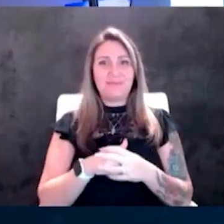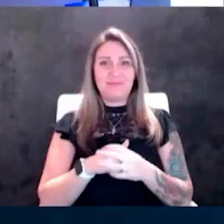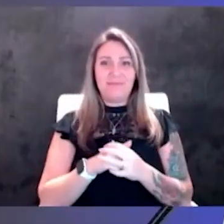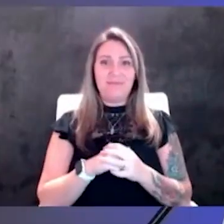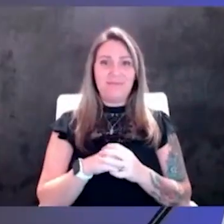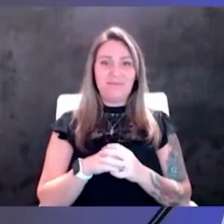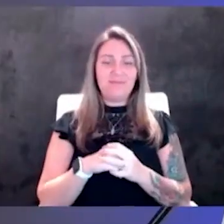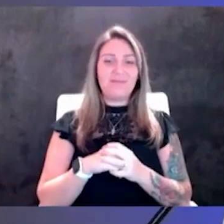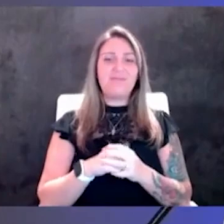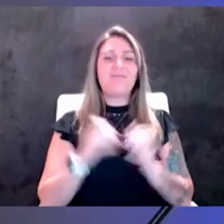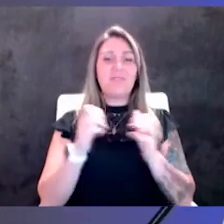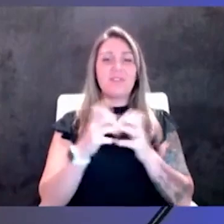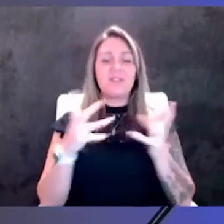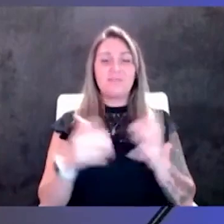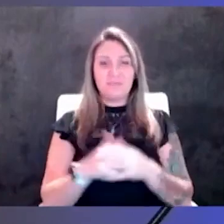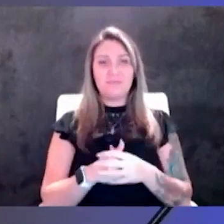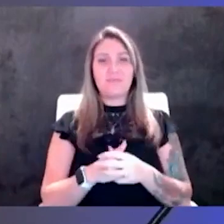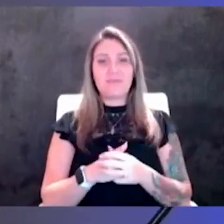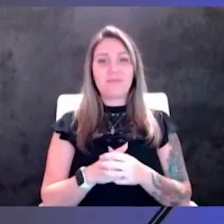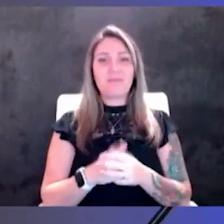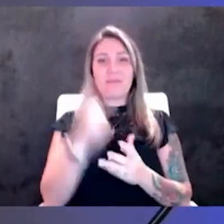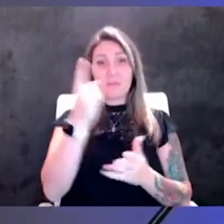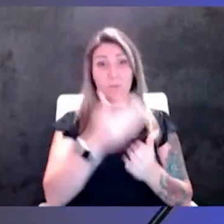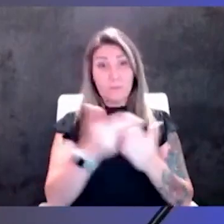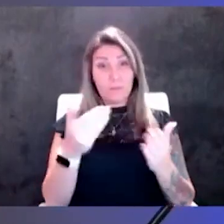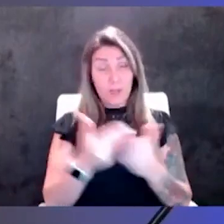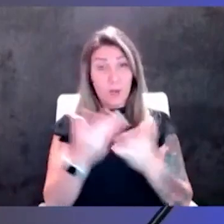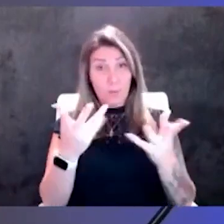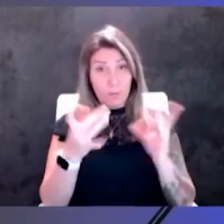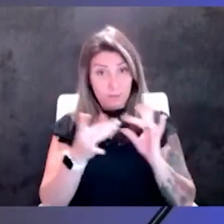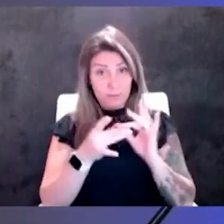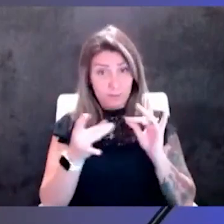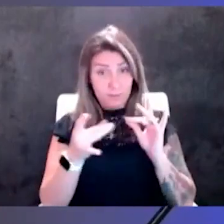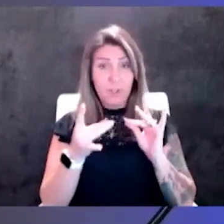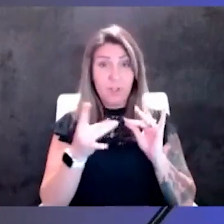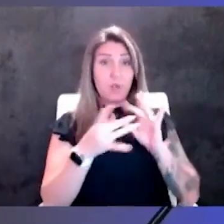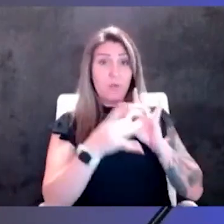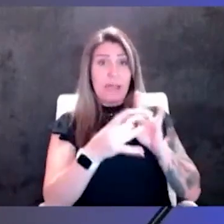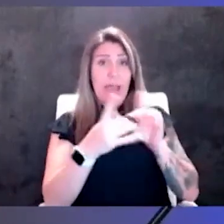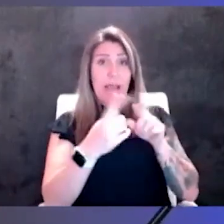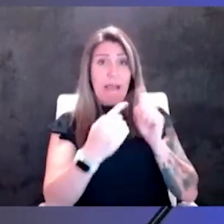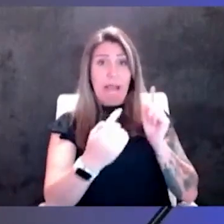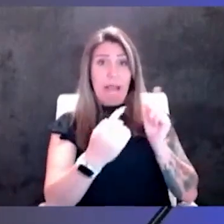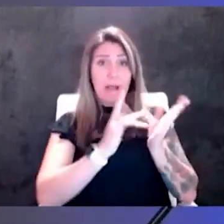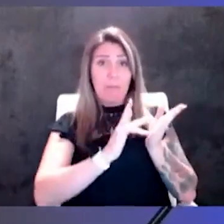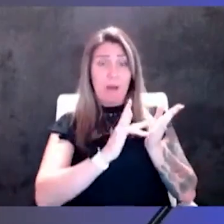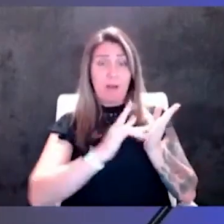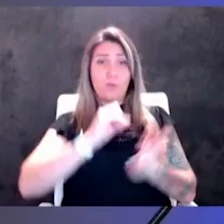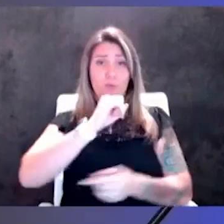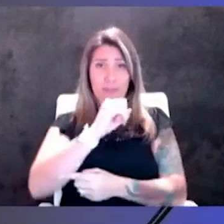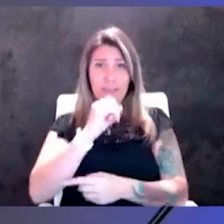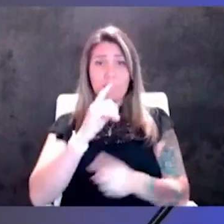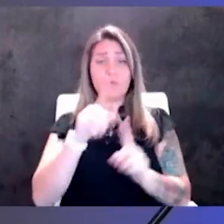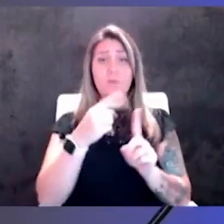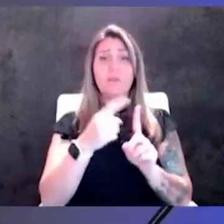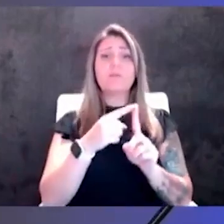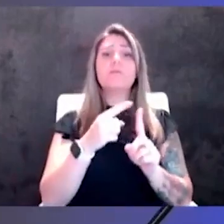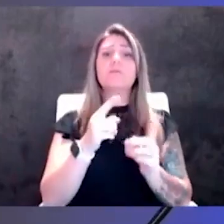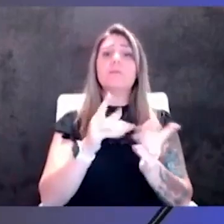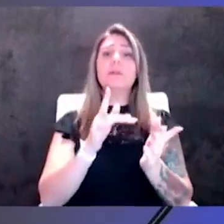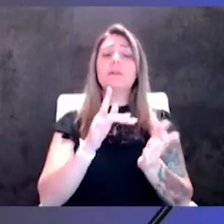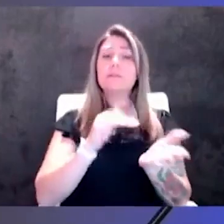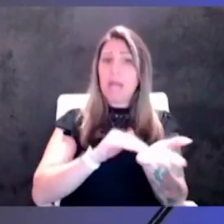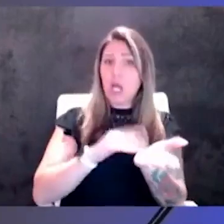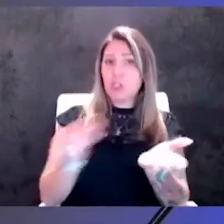of them. The one thing that I wanted to bring up about antibiotic resistance, here's something important. When your doctor gives you an antibiotic